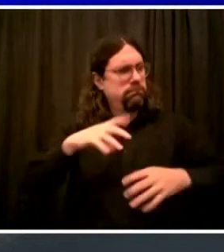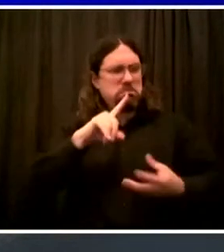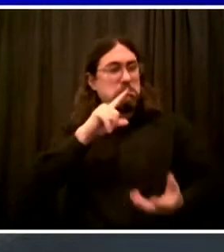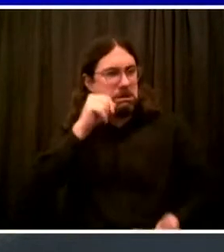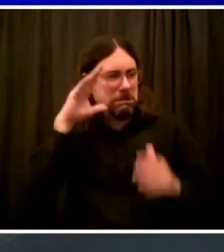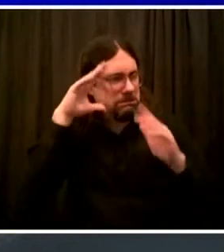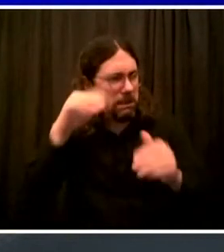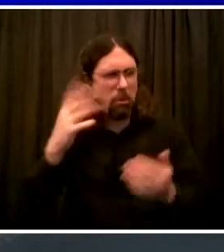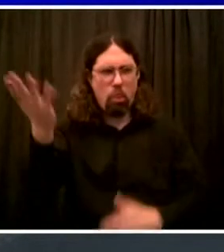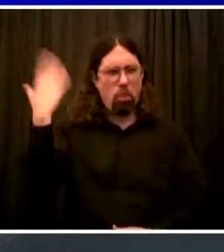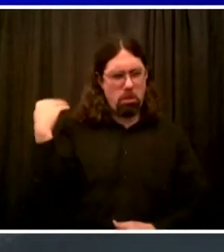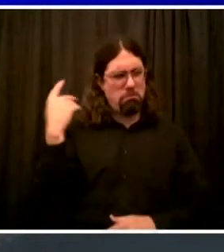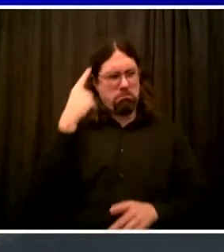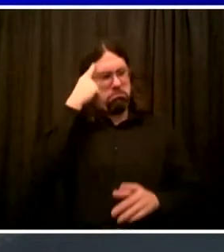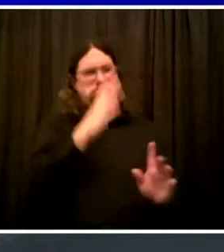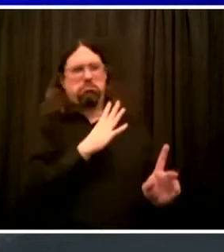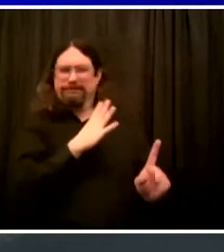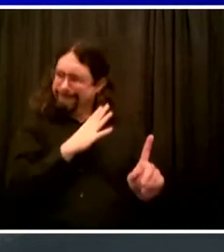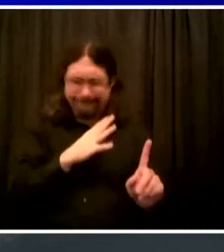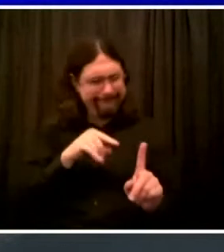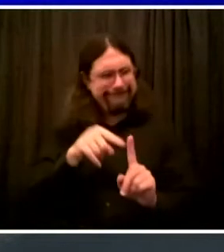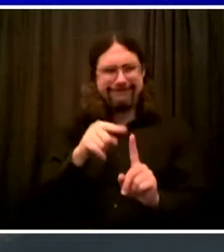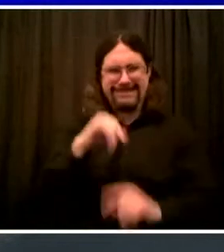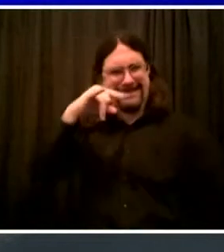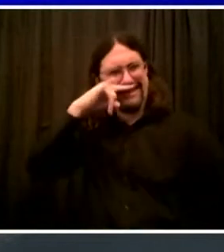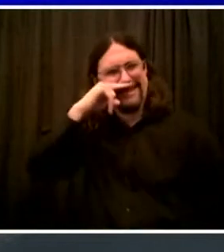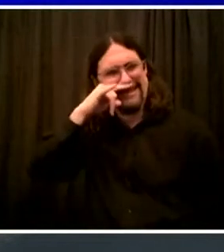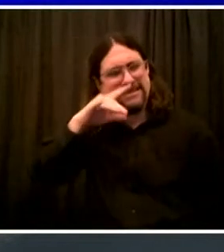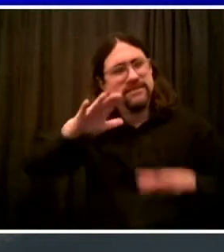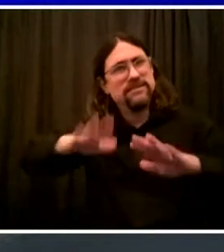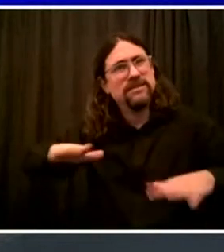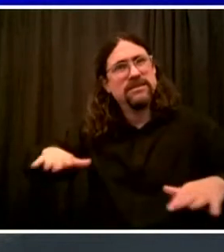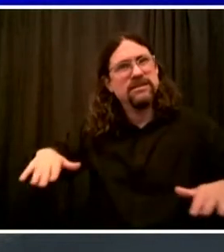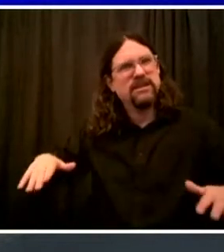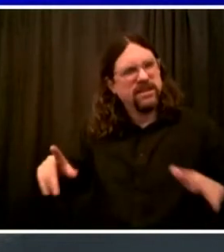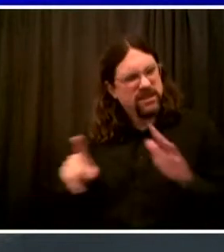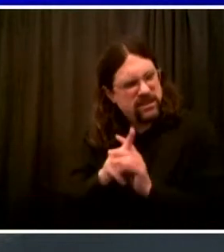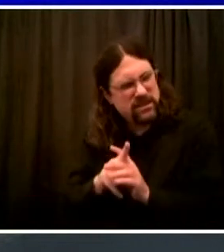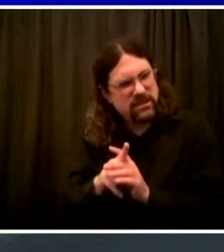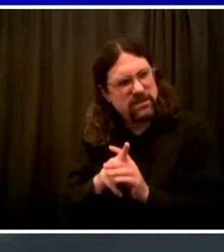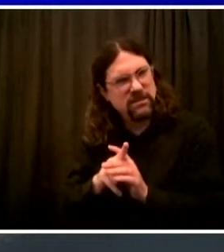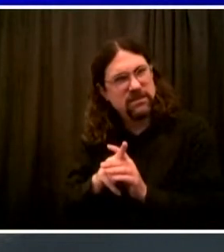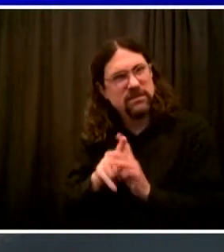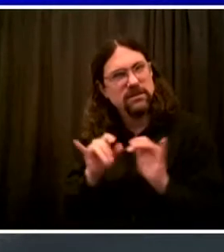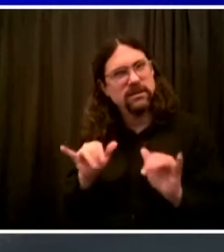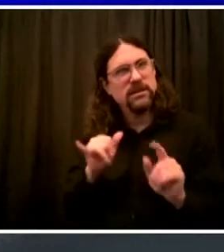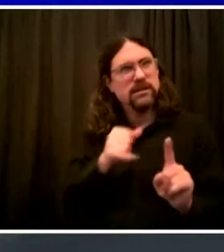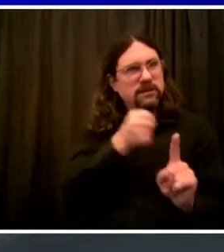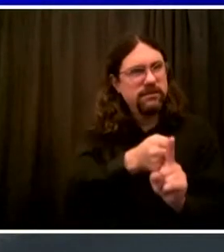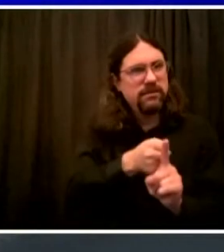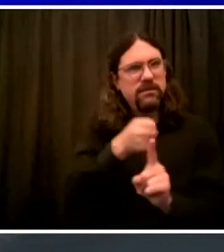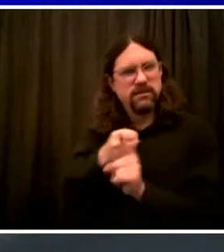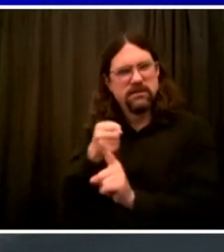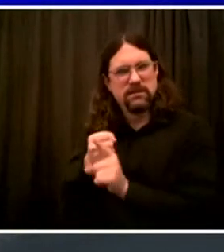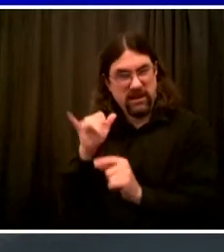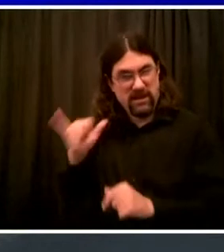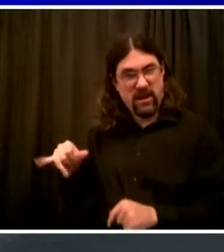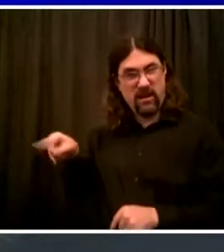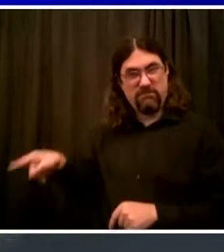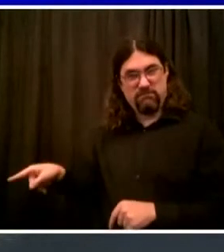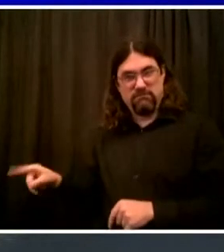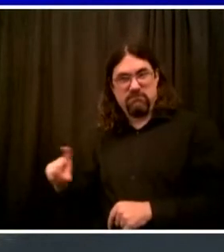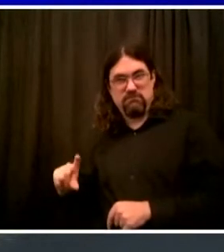been happening. And the pediatric multi-system inflammatory syndrome, PMIS. This is a deep